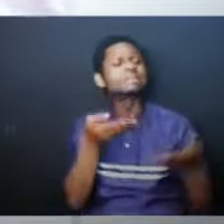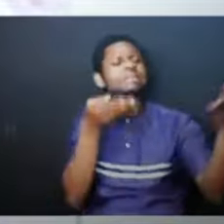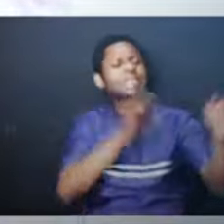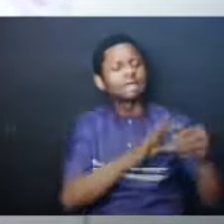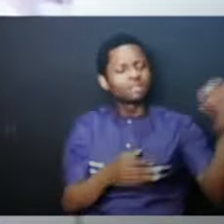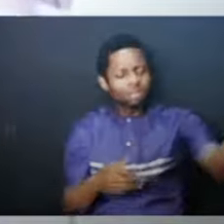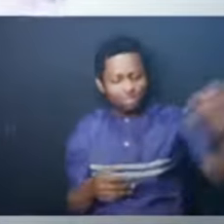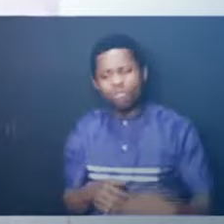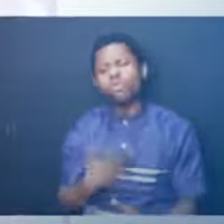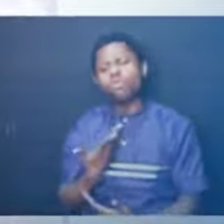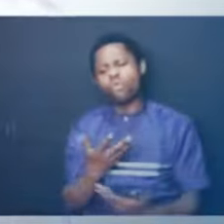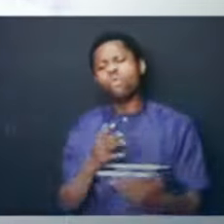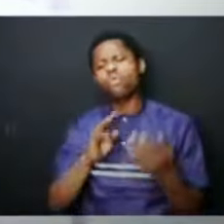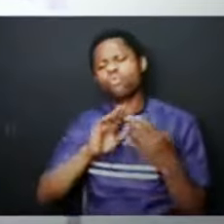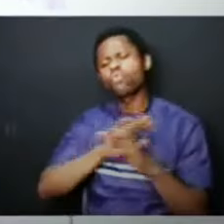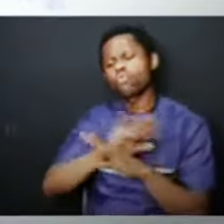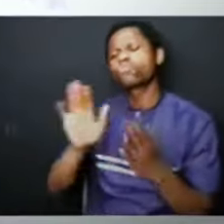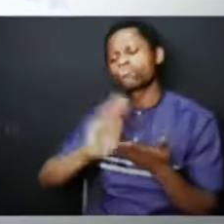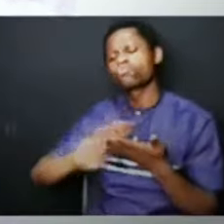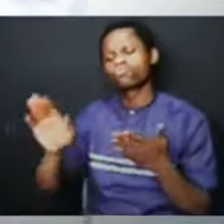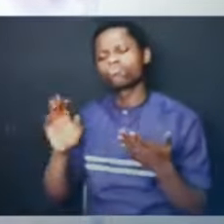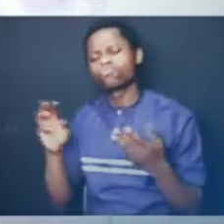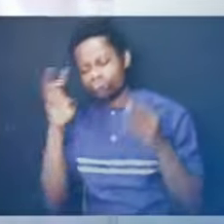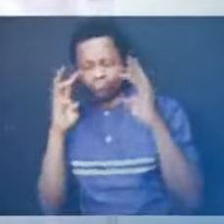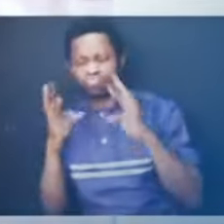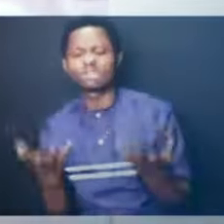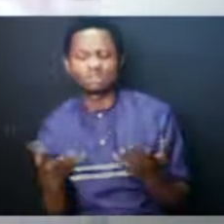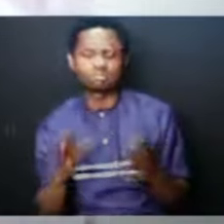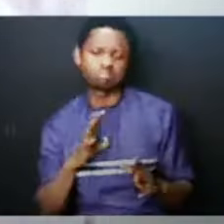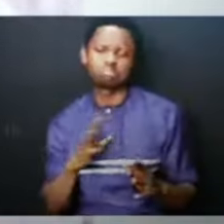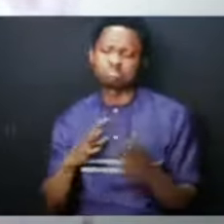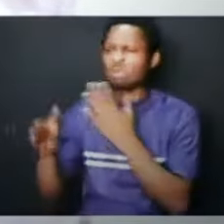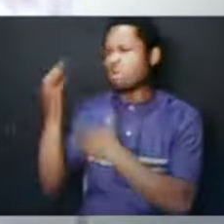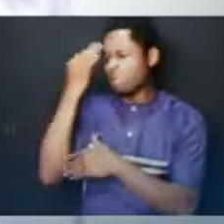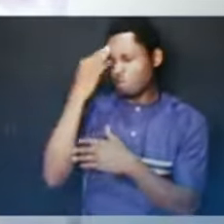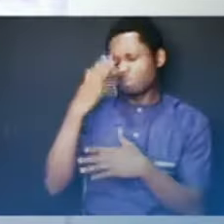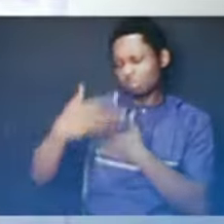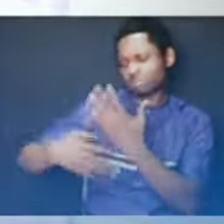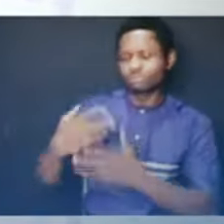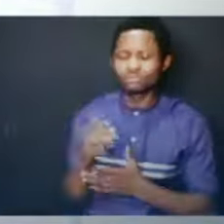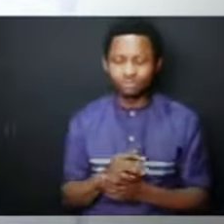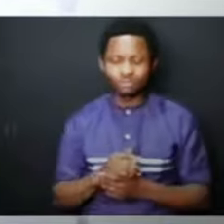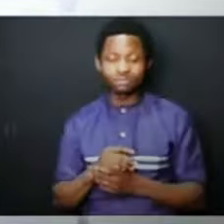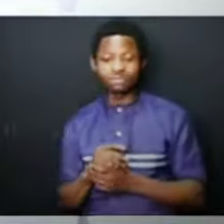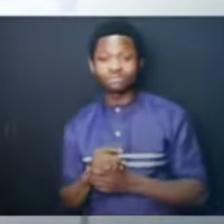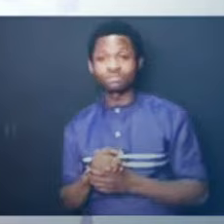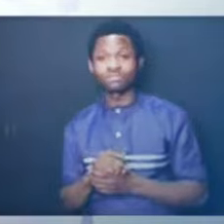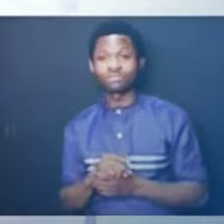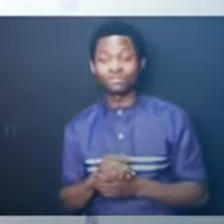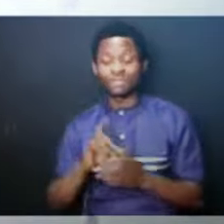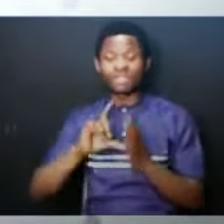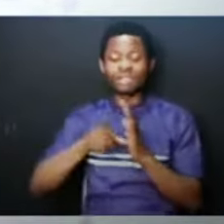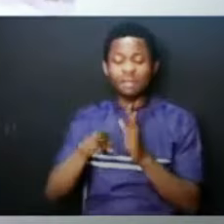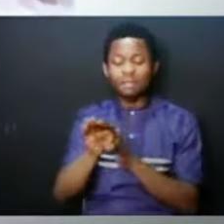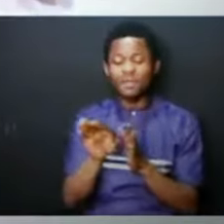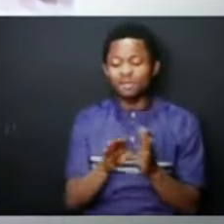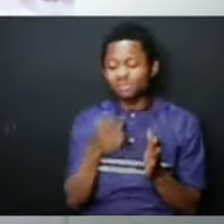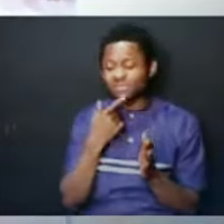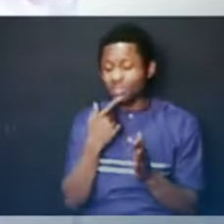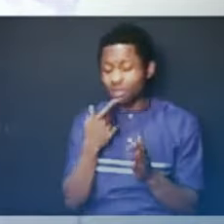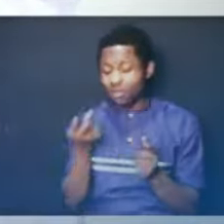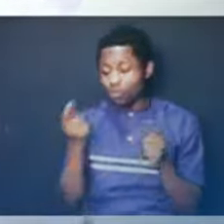the scripture says that when Uriah's wife heard that her husband was